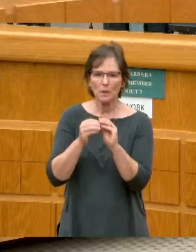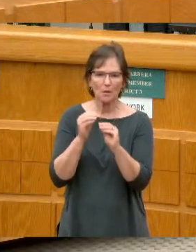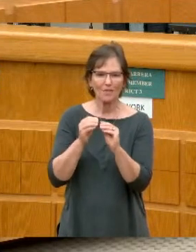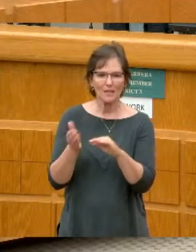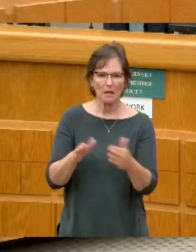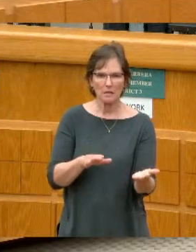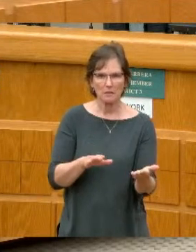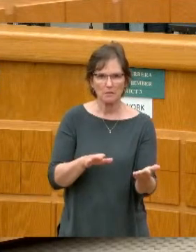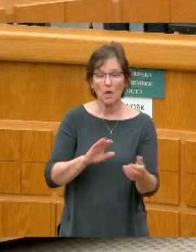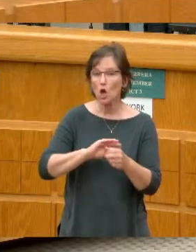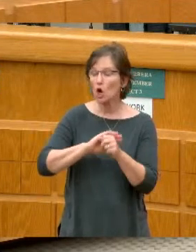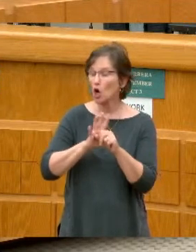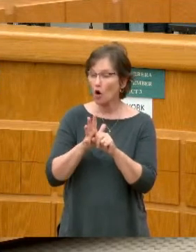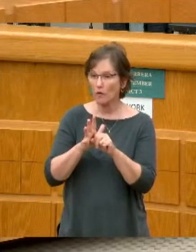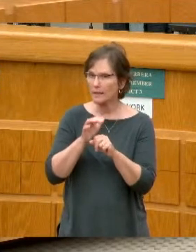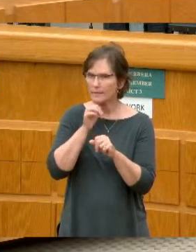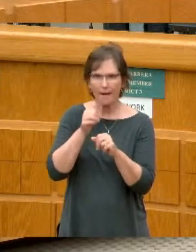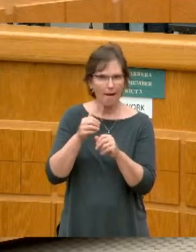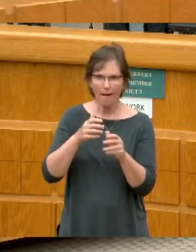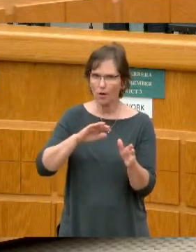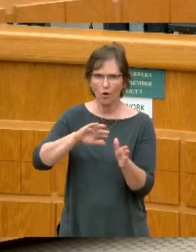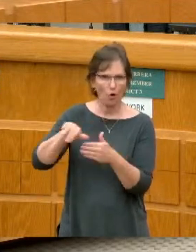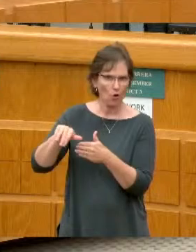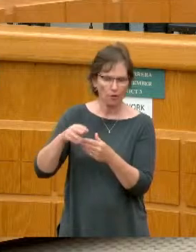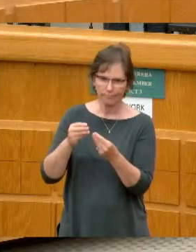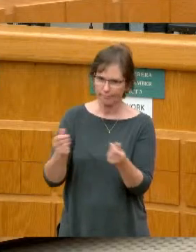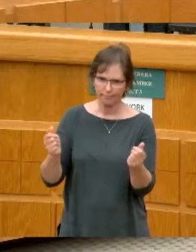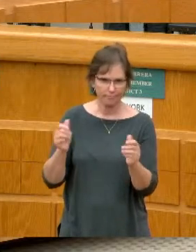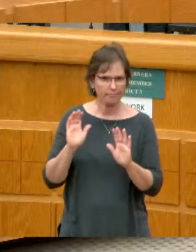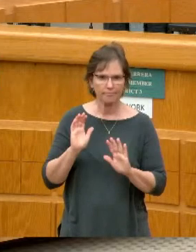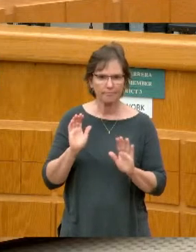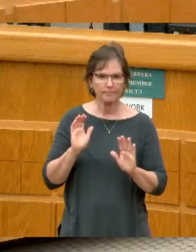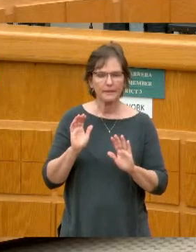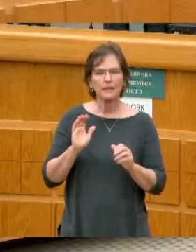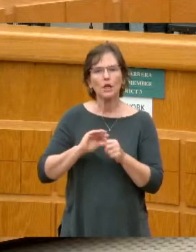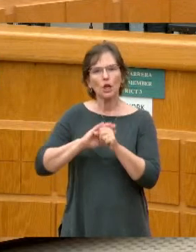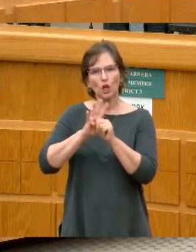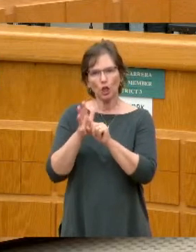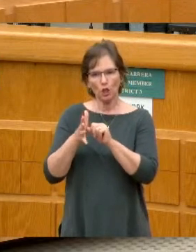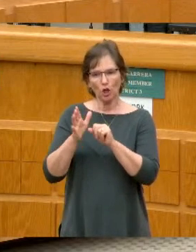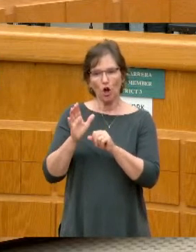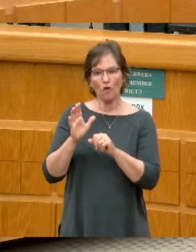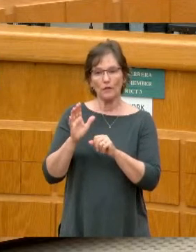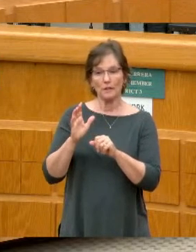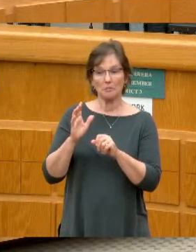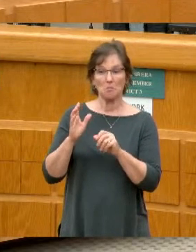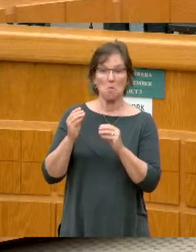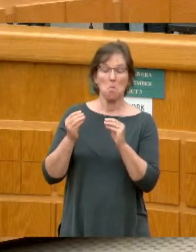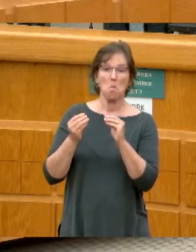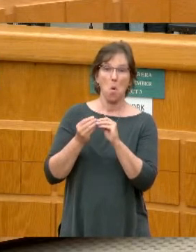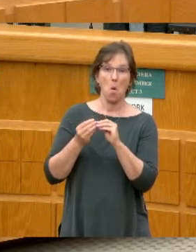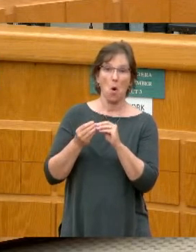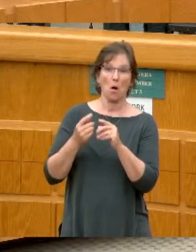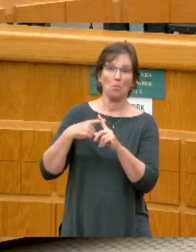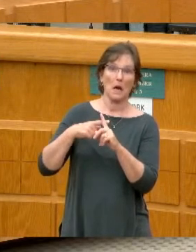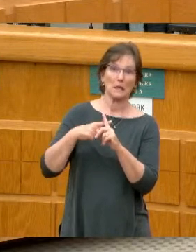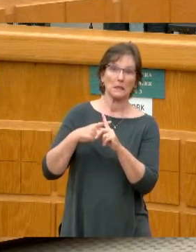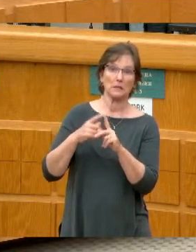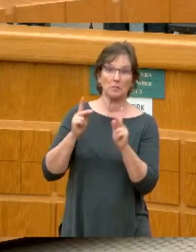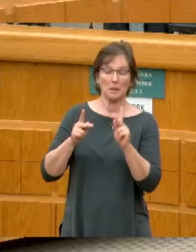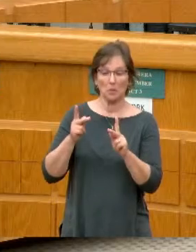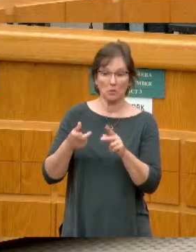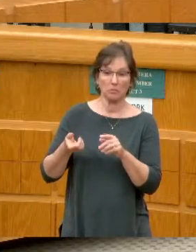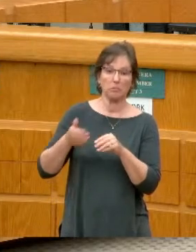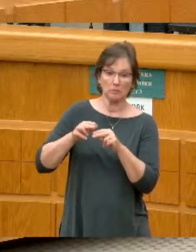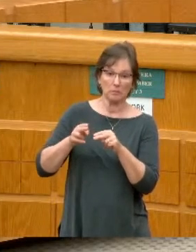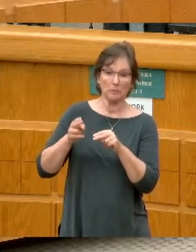So the health district continues to focus our attention on our most vulnerable populations. Statistics shows that these individuals are the